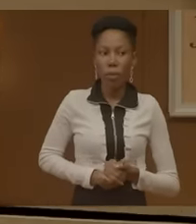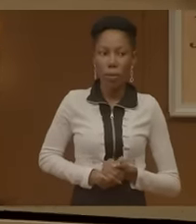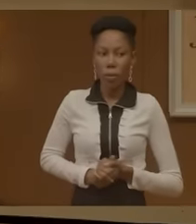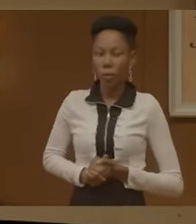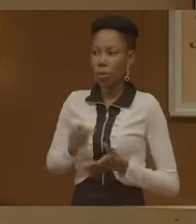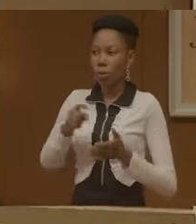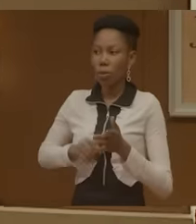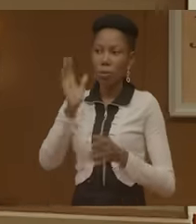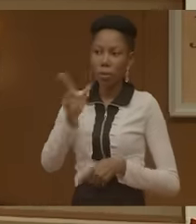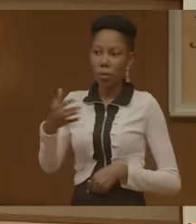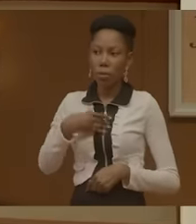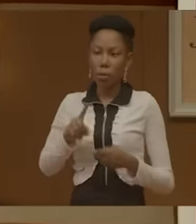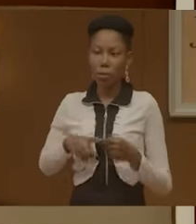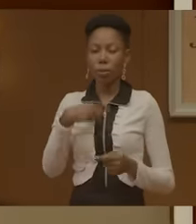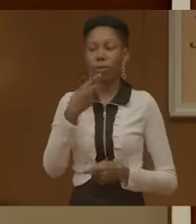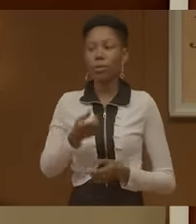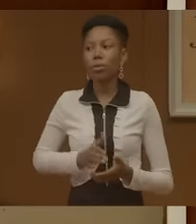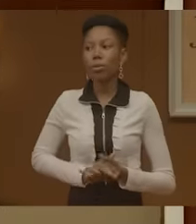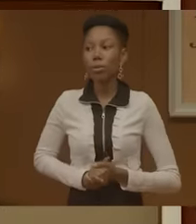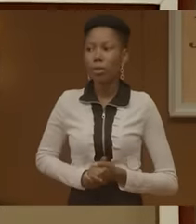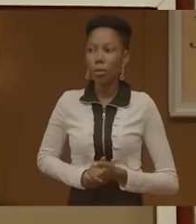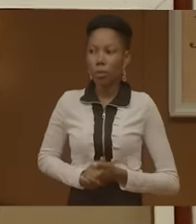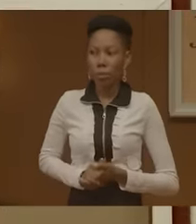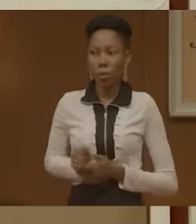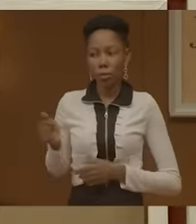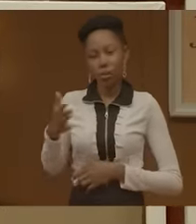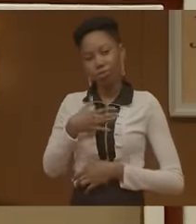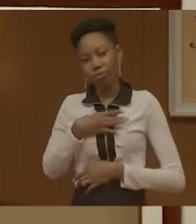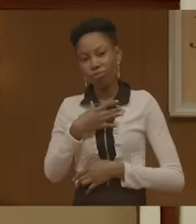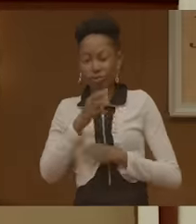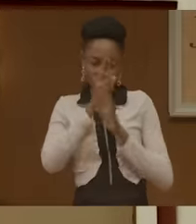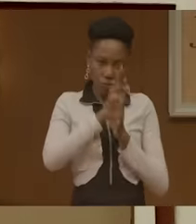What do you have to say to this? My lord,